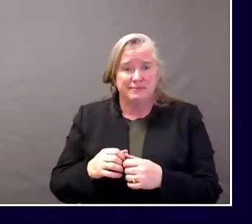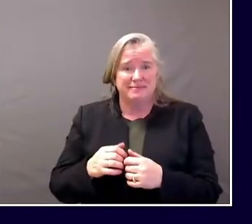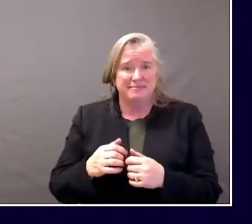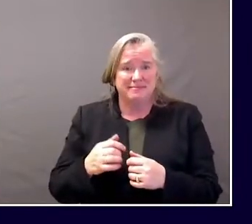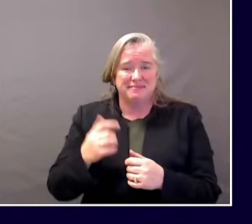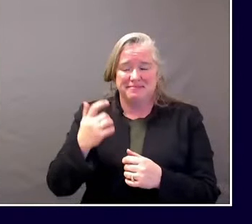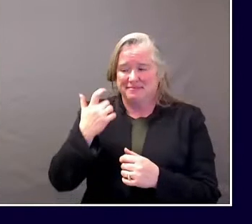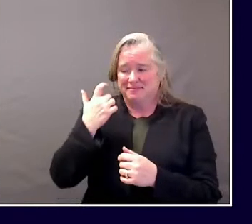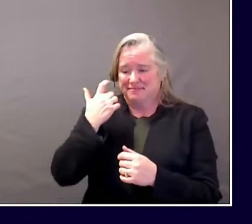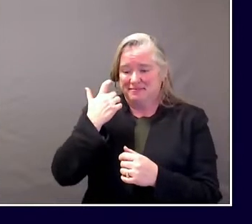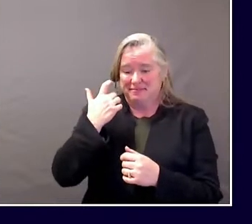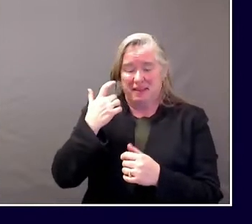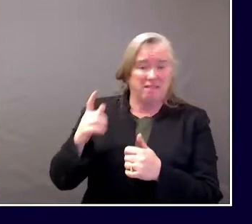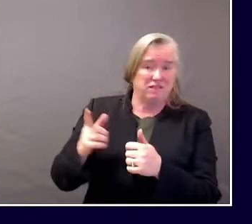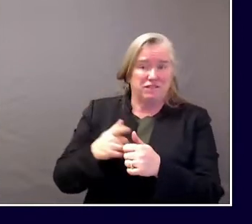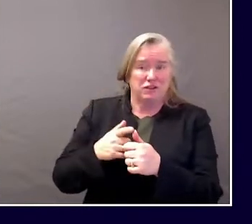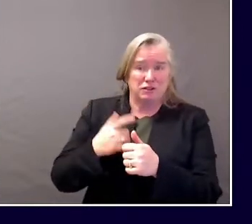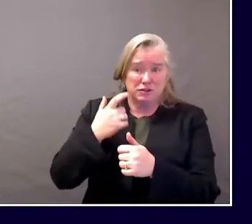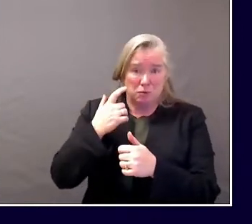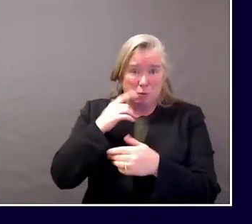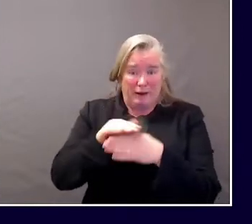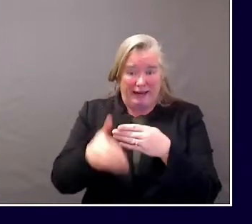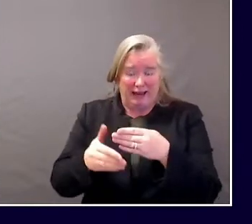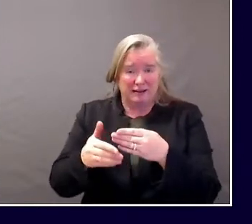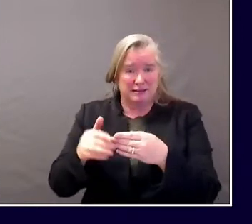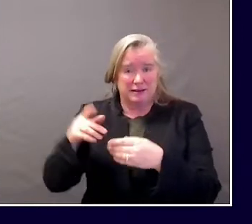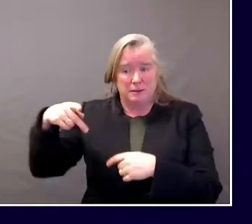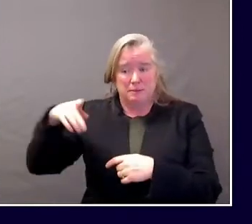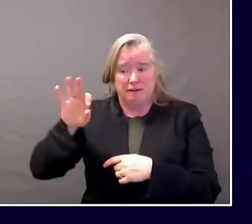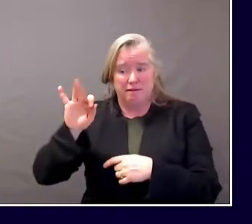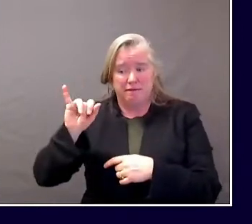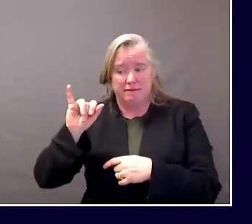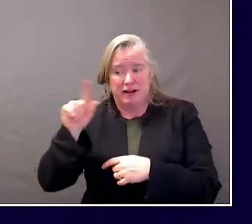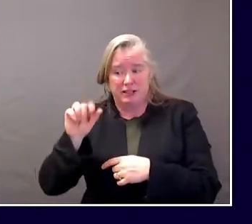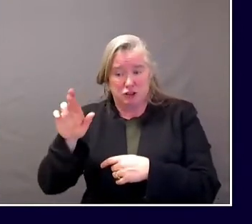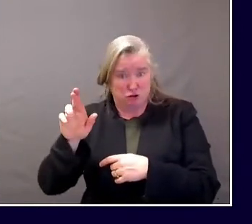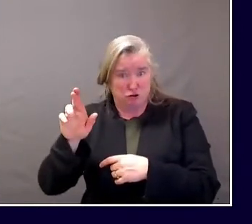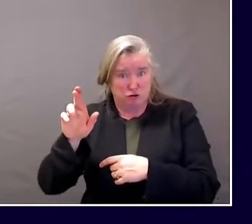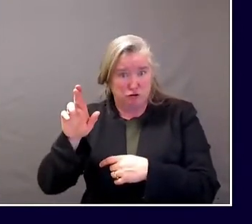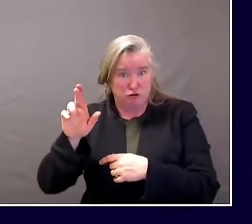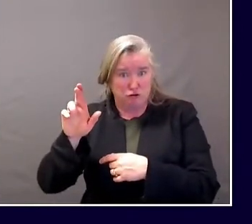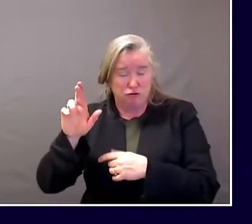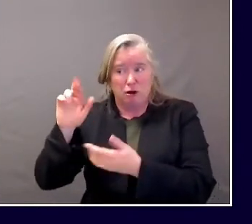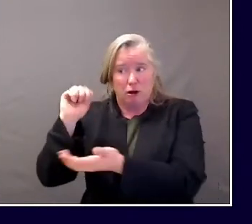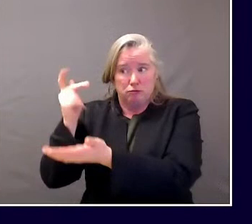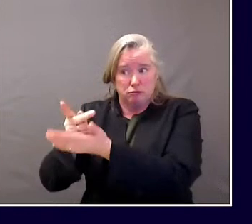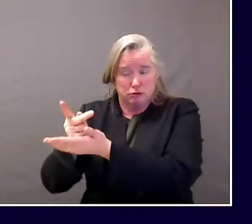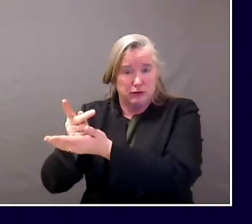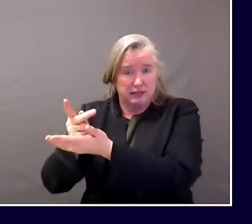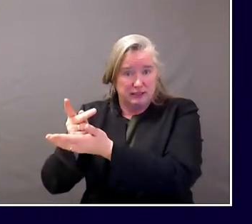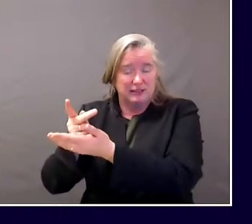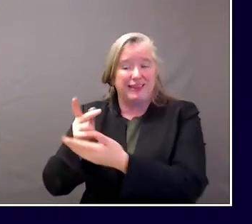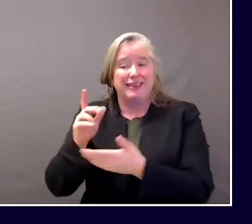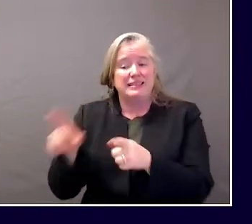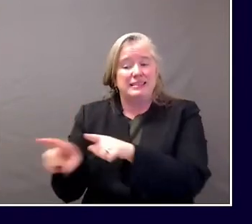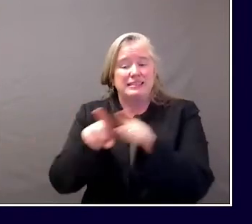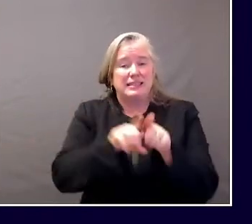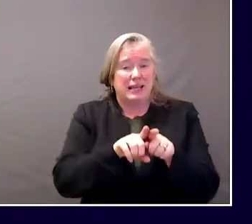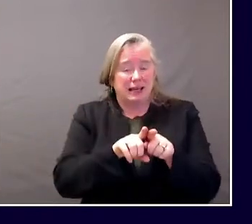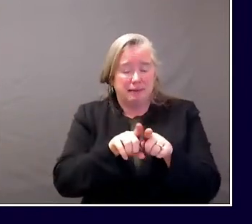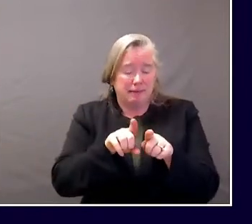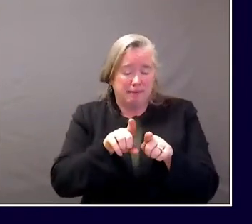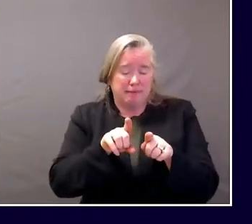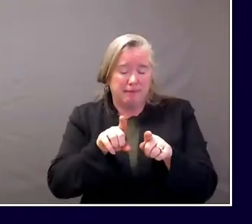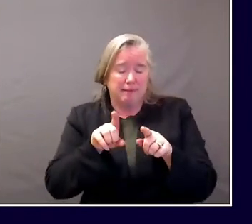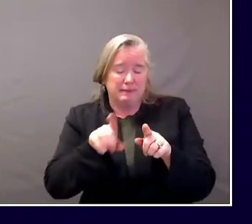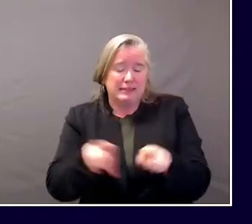that the first vaccine, the Pfizer vaccine, was authorized, that same weekend, the US CDC